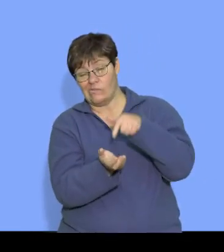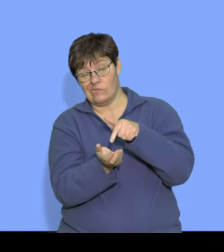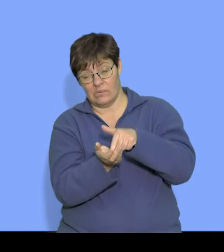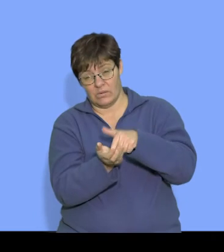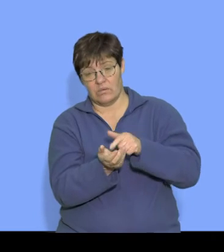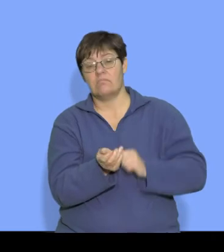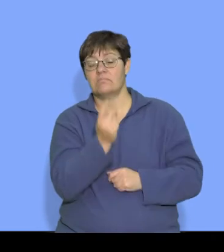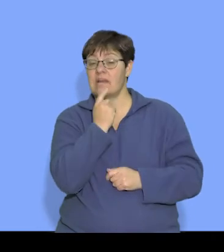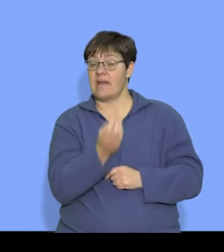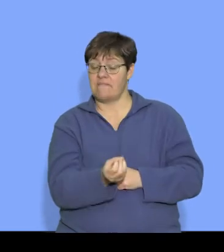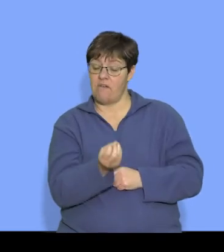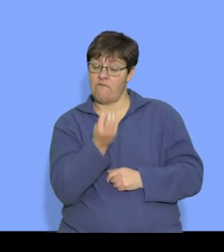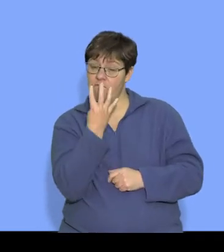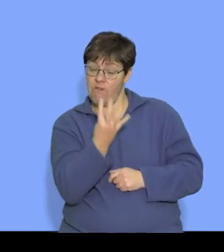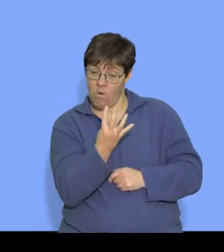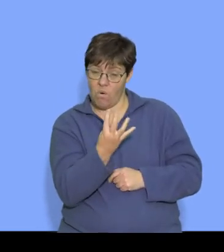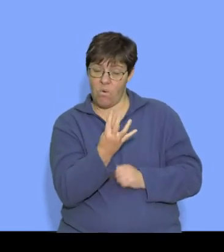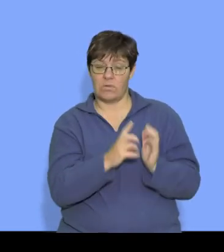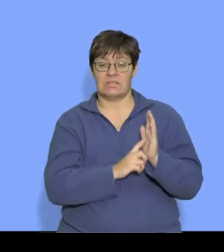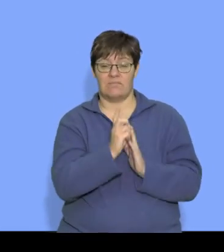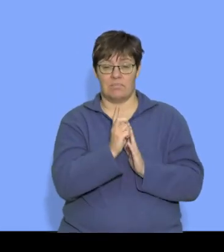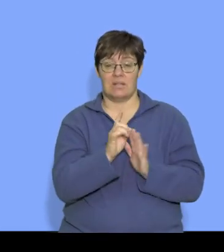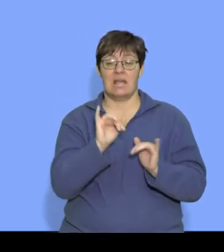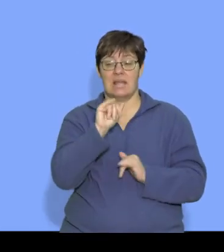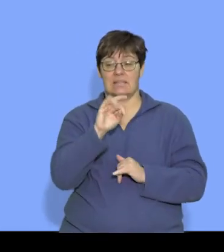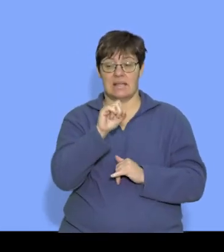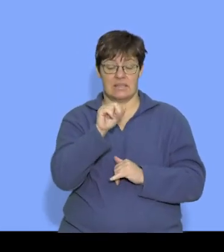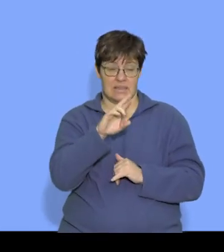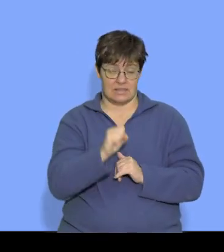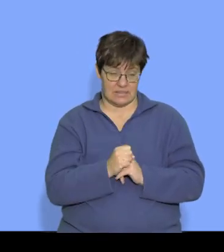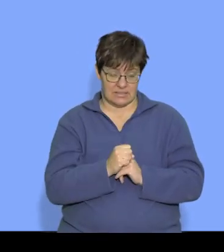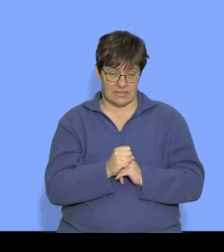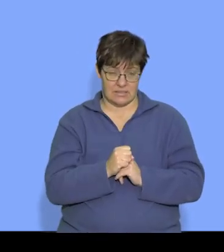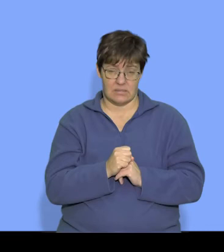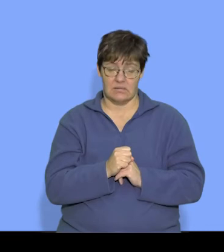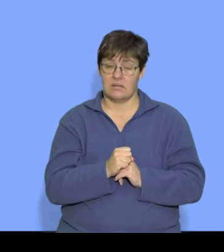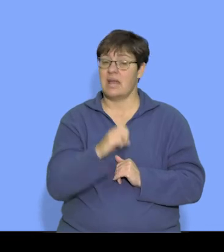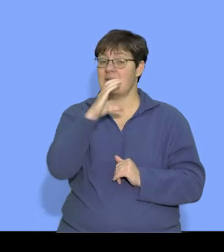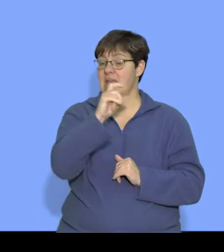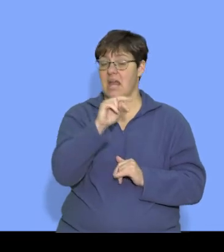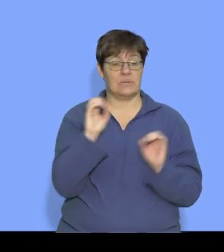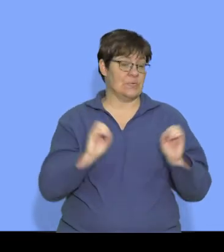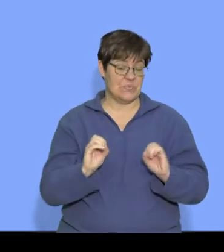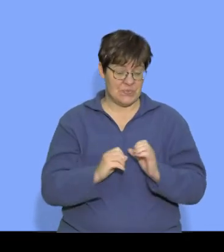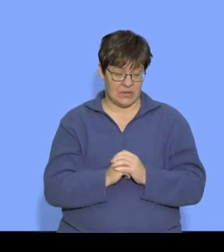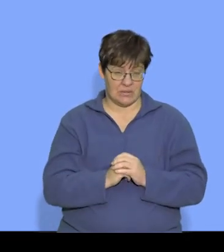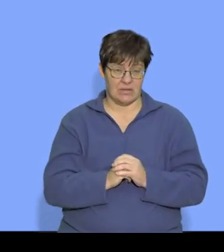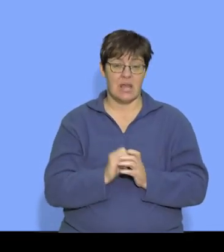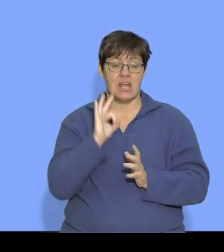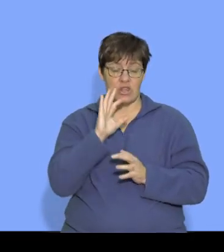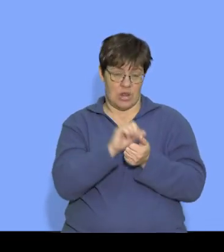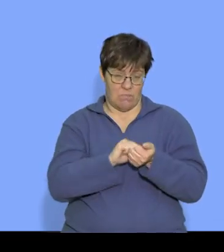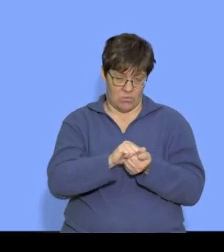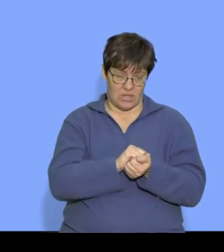guys, we can see 4 well-developed incisors, no canines, 3